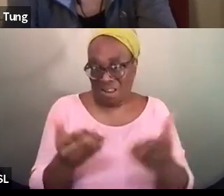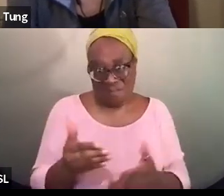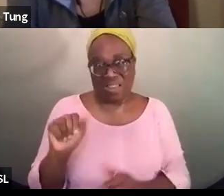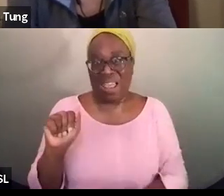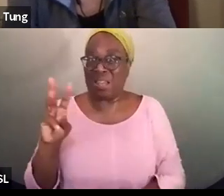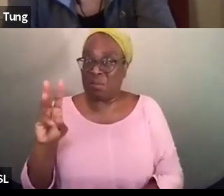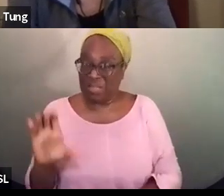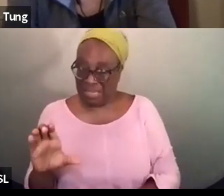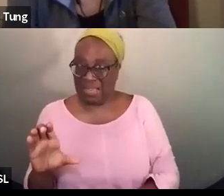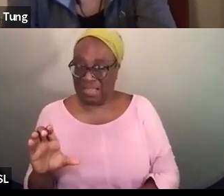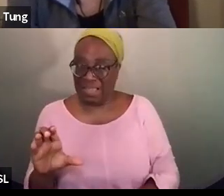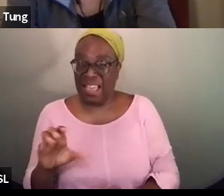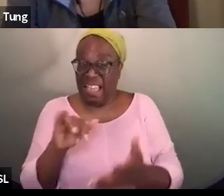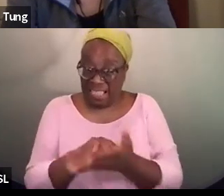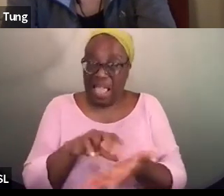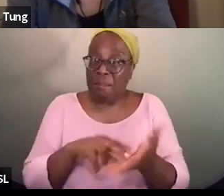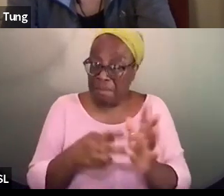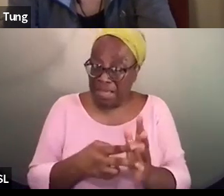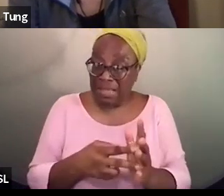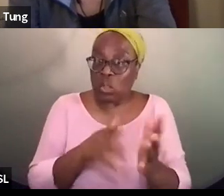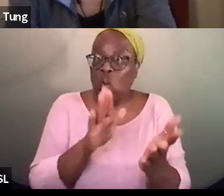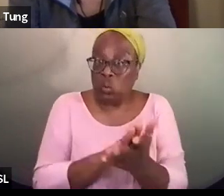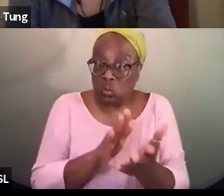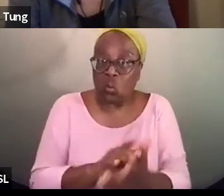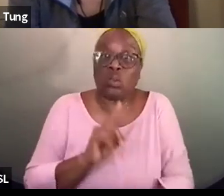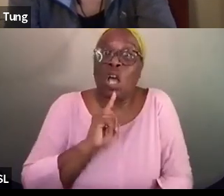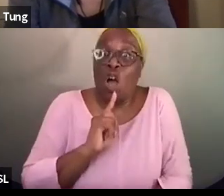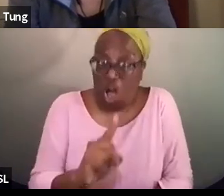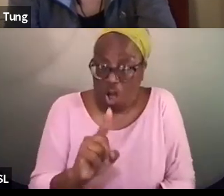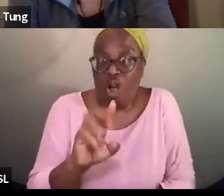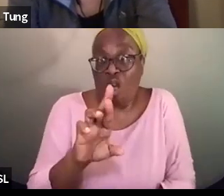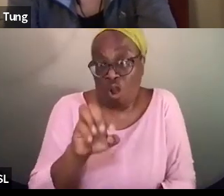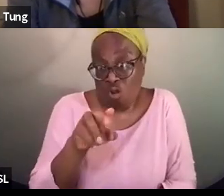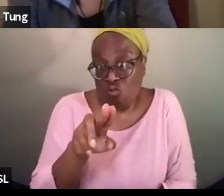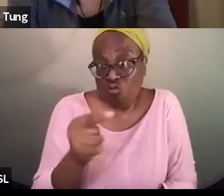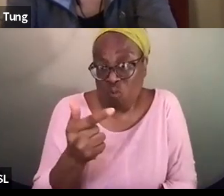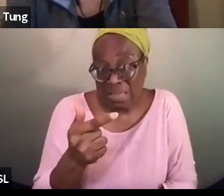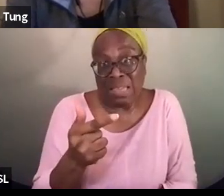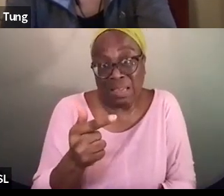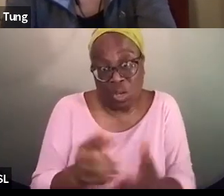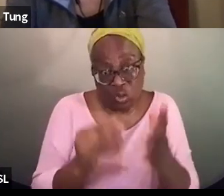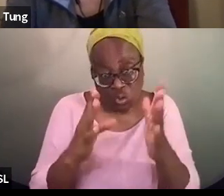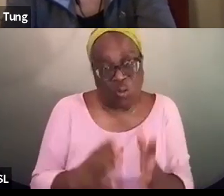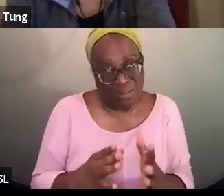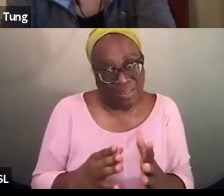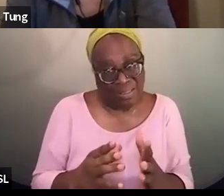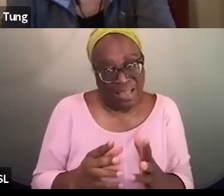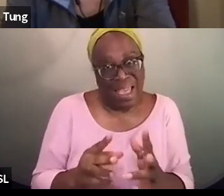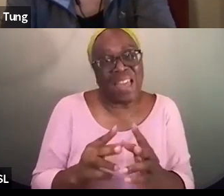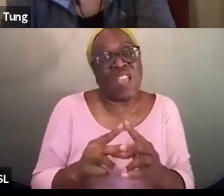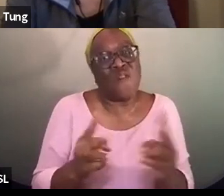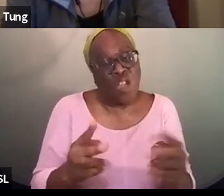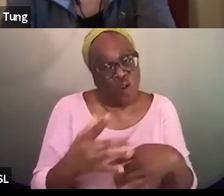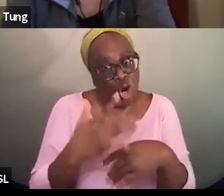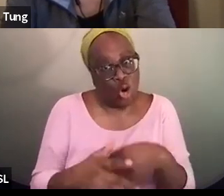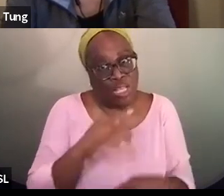recognition of some level of progress, achievement, etc., that is going on at very early ages. So I just want to throw